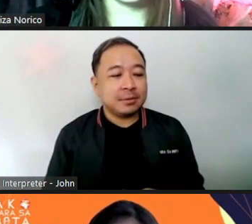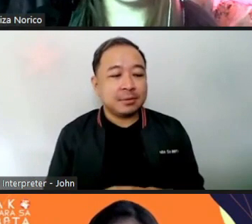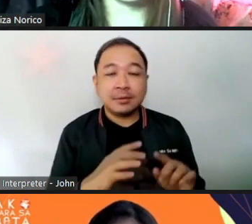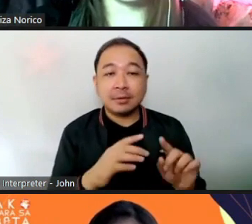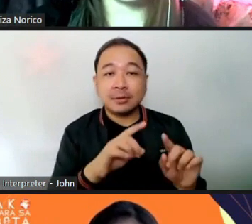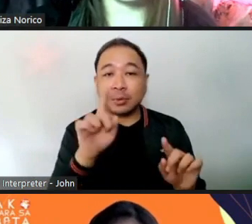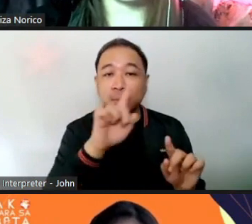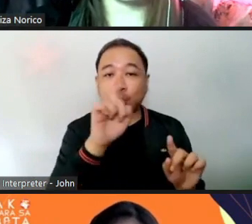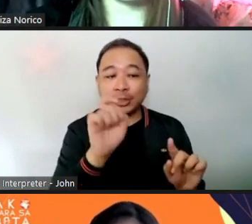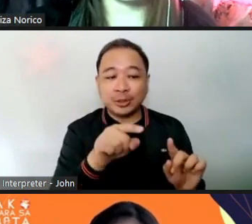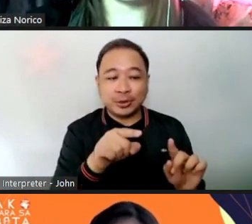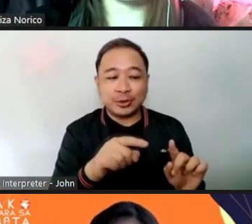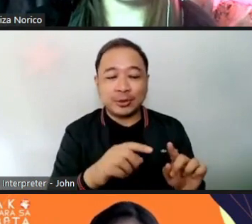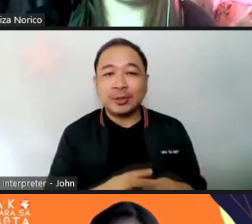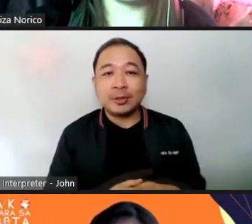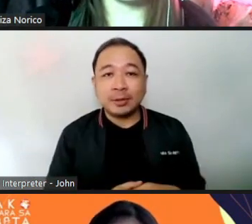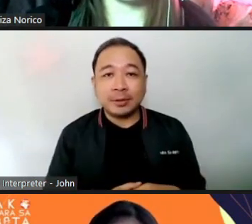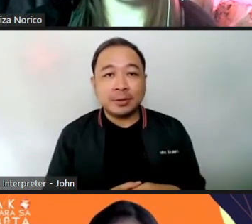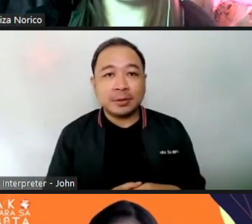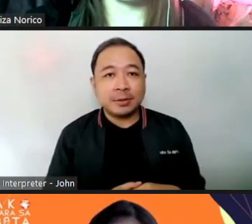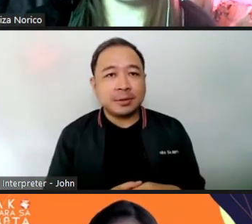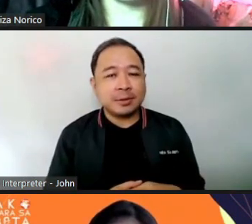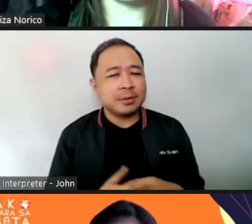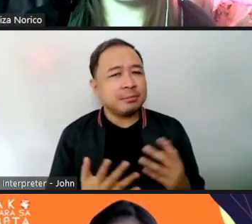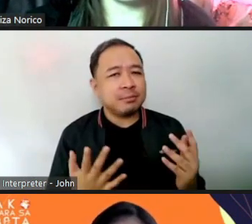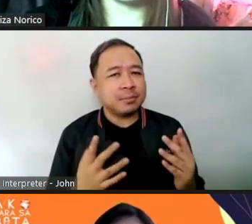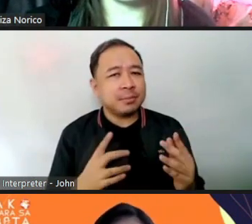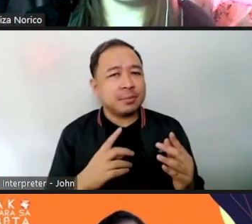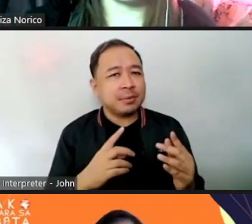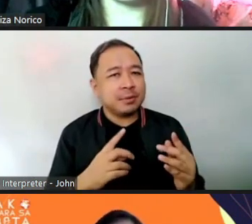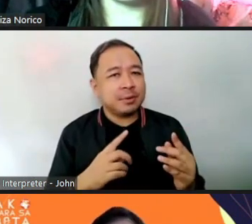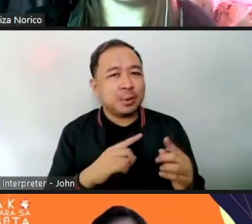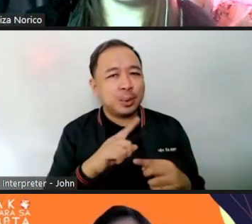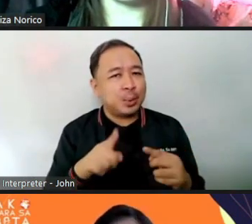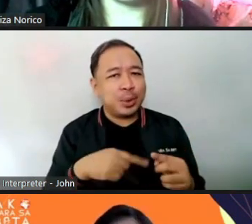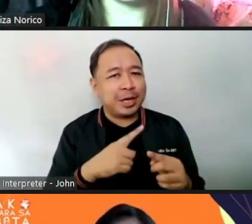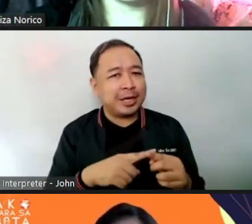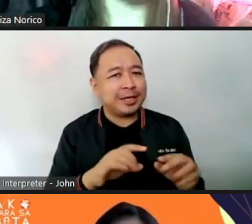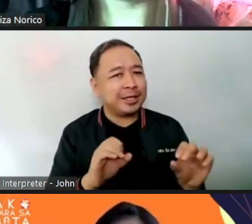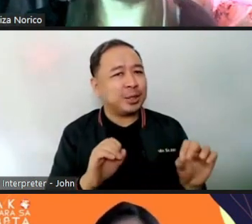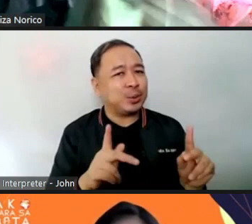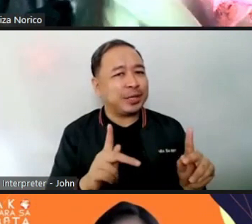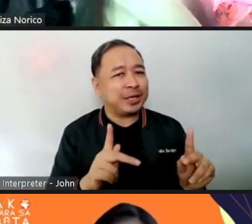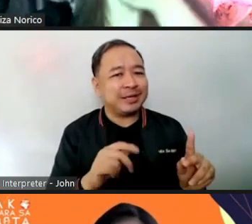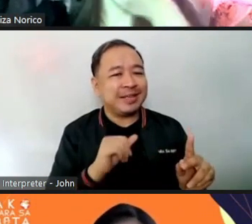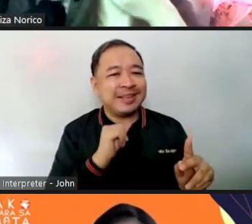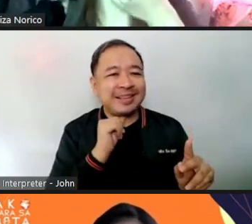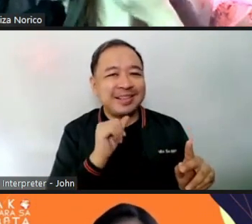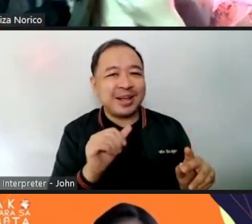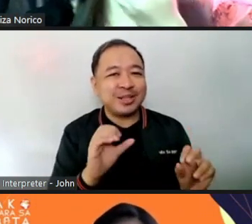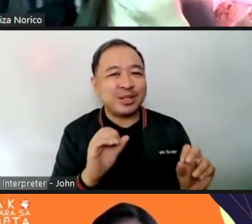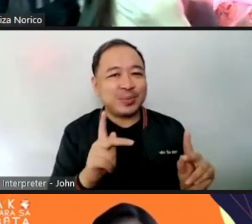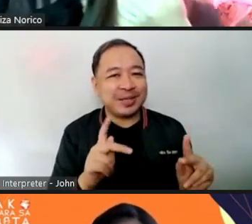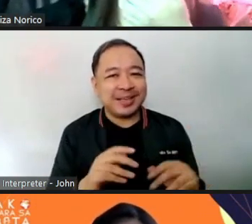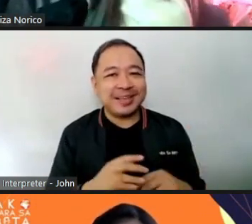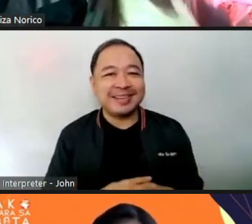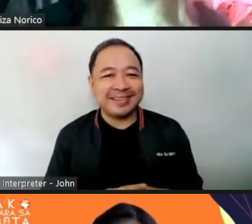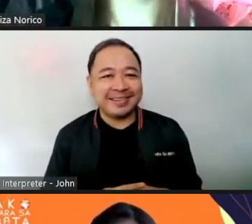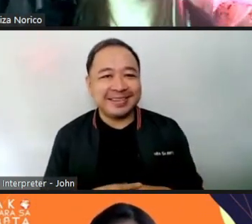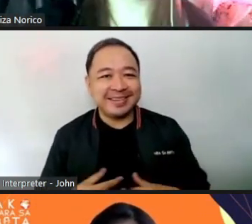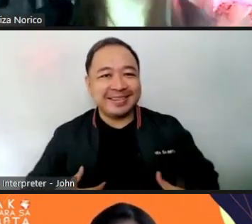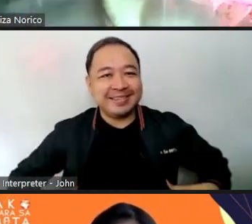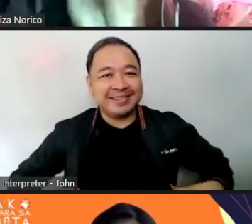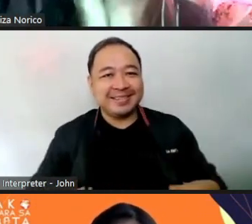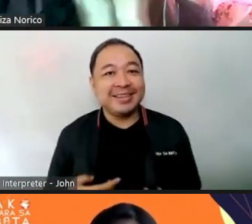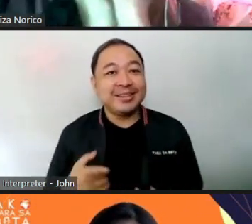is, when is it okay not to be okay and when is it not okay to be okay? Yun yung